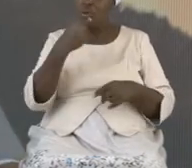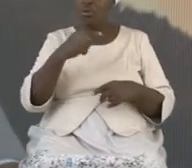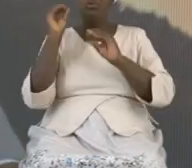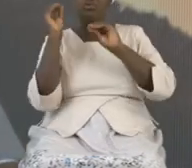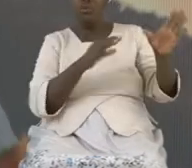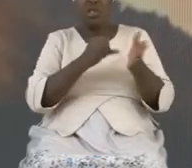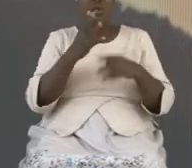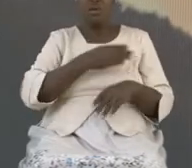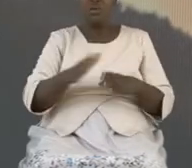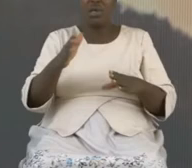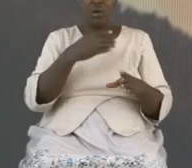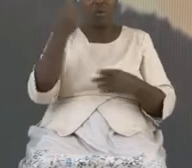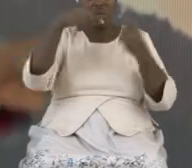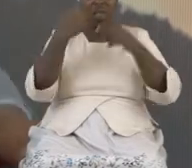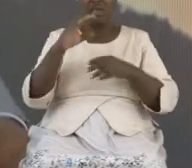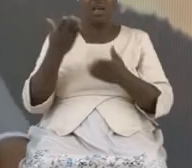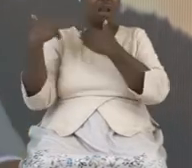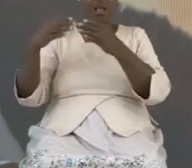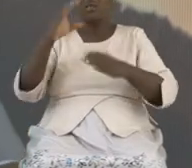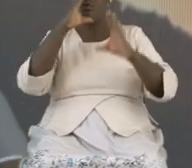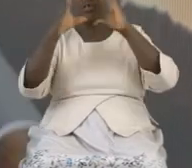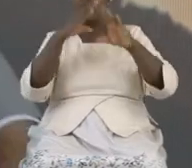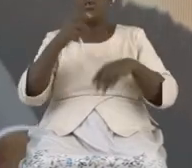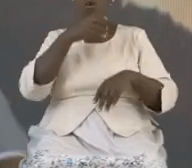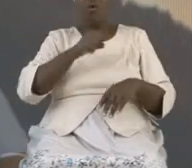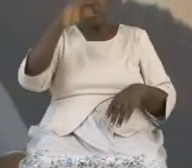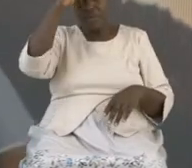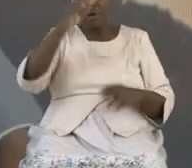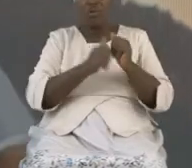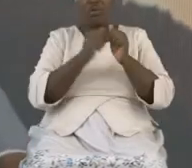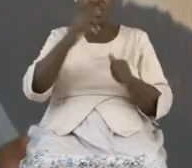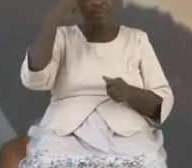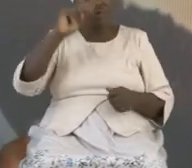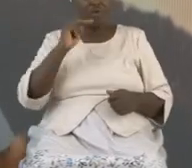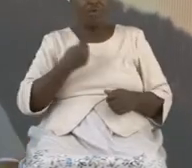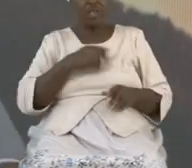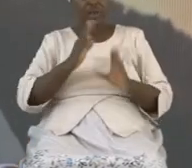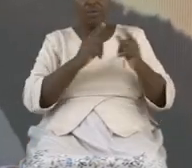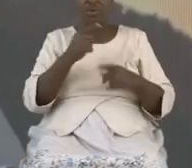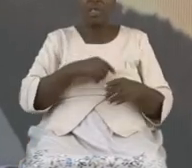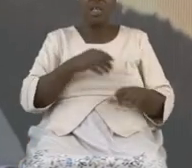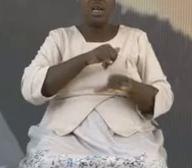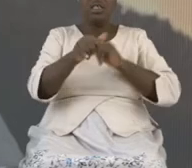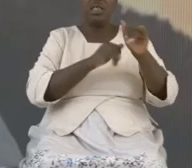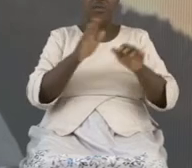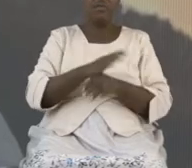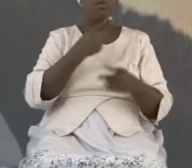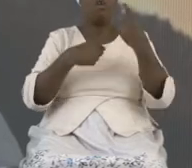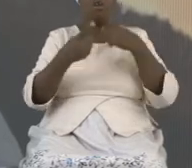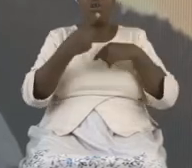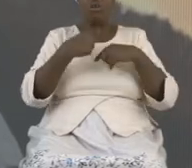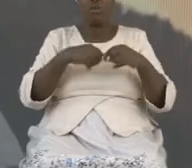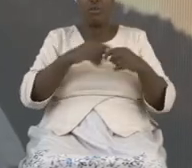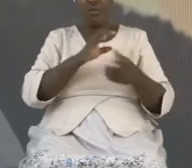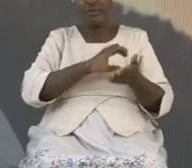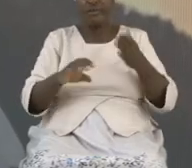man, which is corrupt according to the deceitful laws. Then in verse 23, and